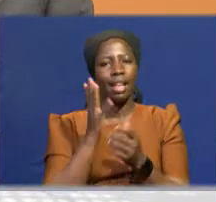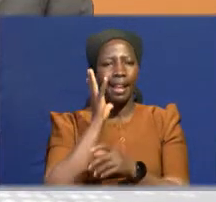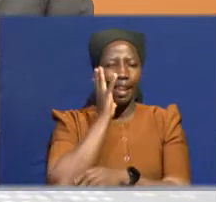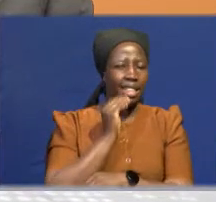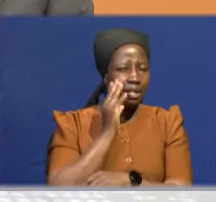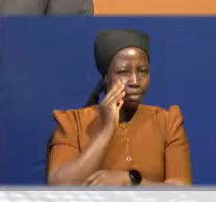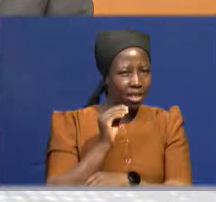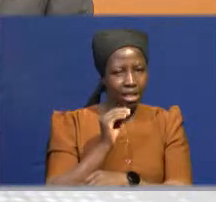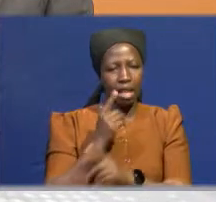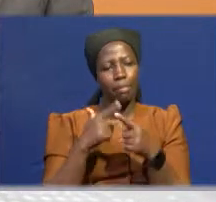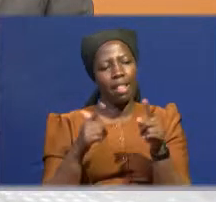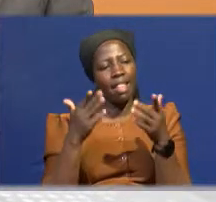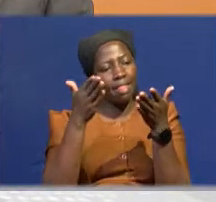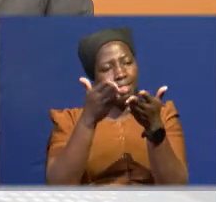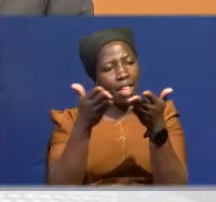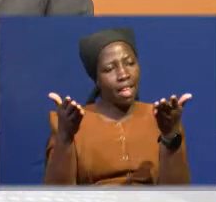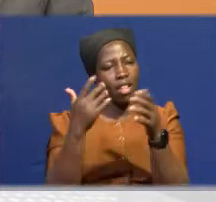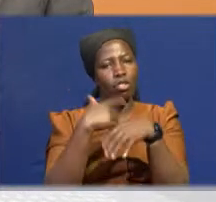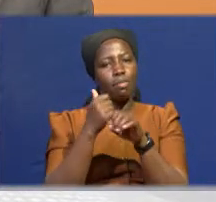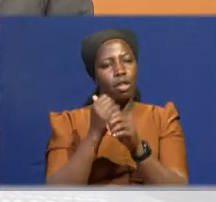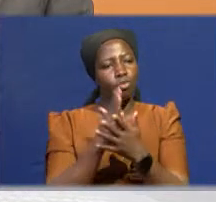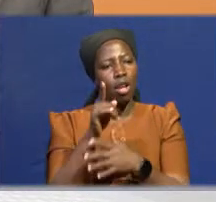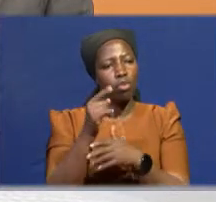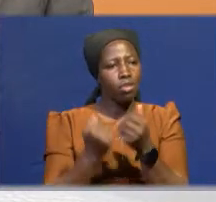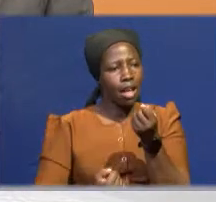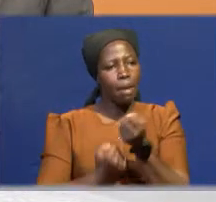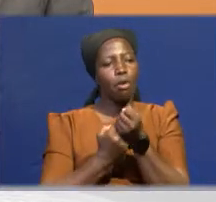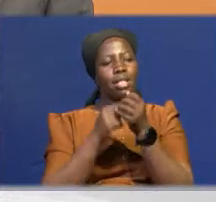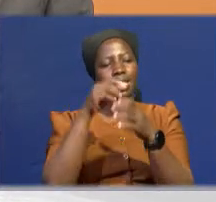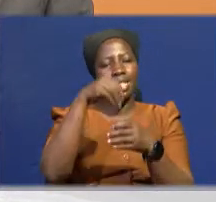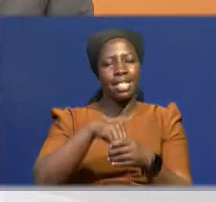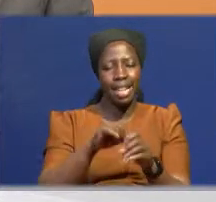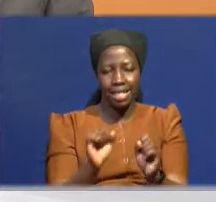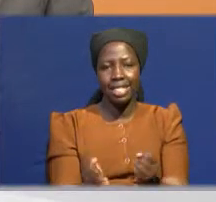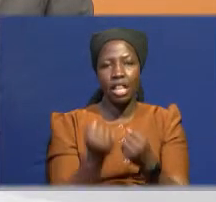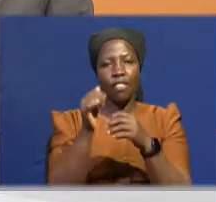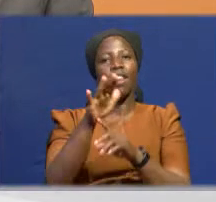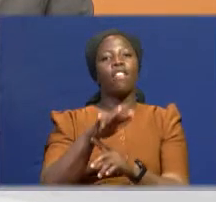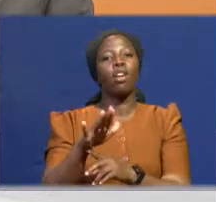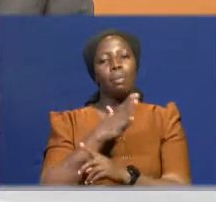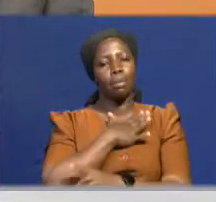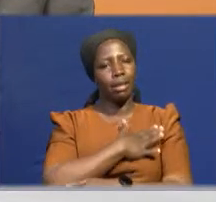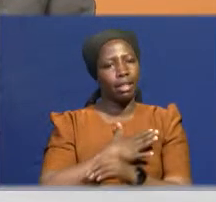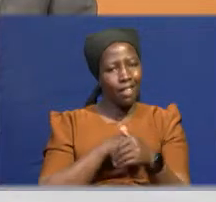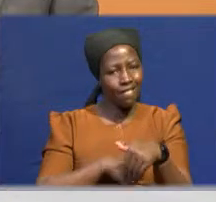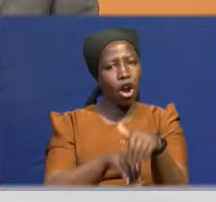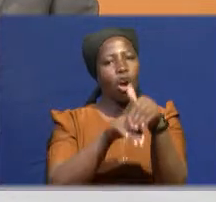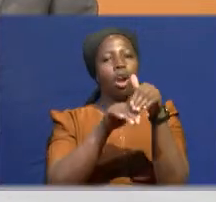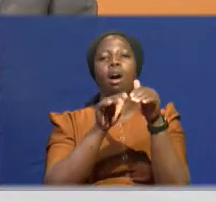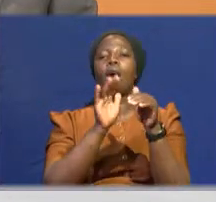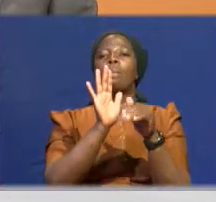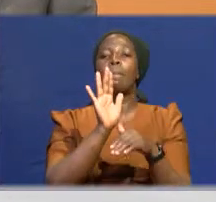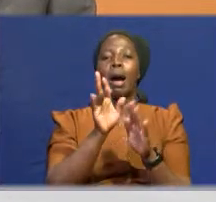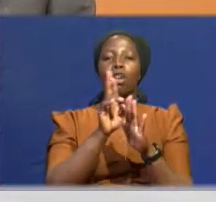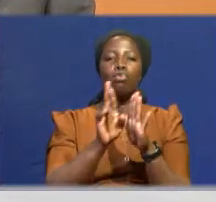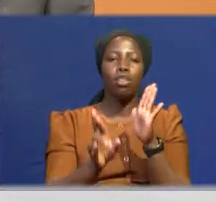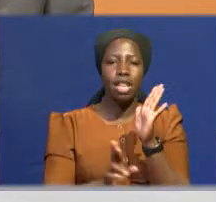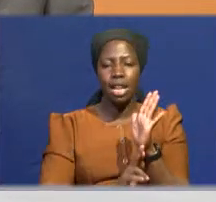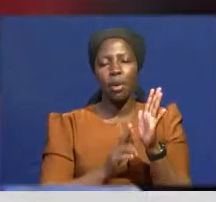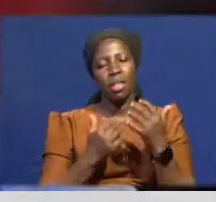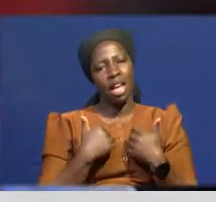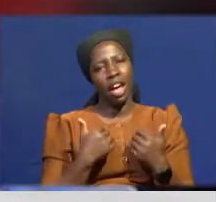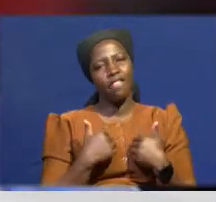experience, but they're there to make sure that you spectate in a safe environment. Kindly adhere to them. We have